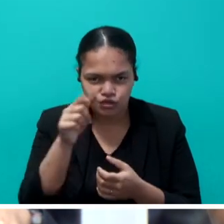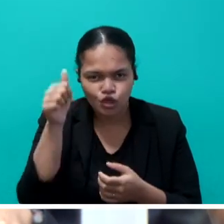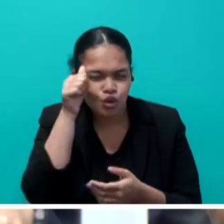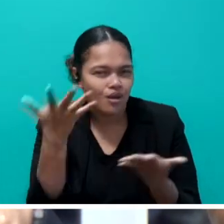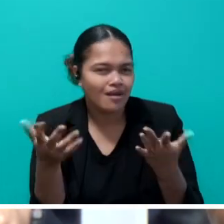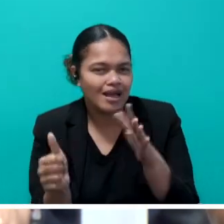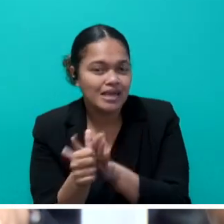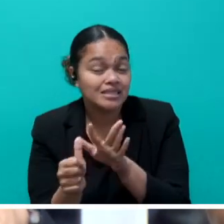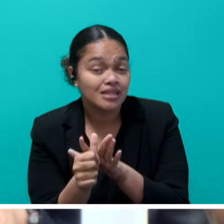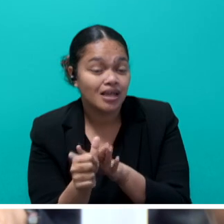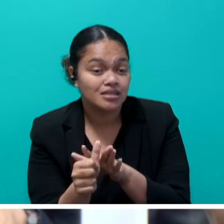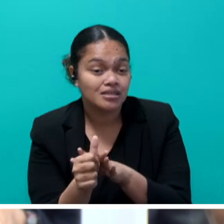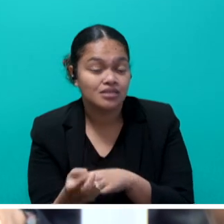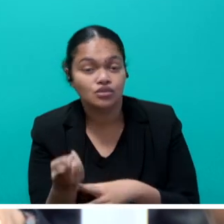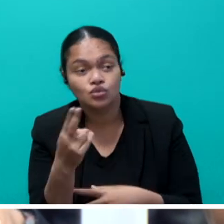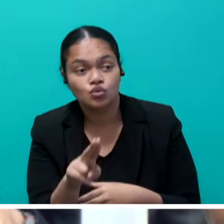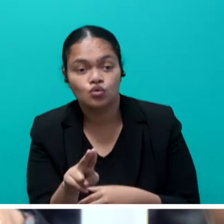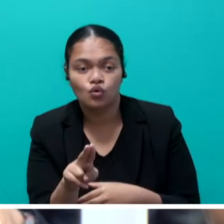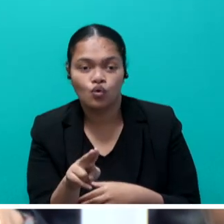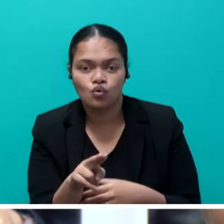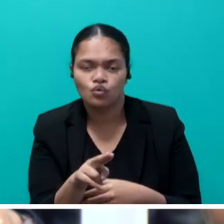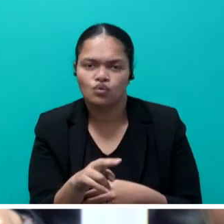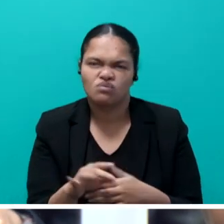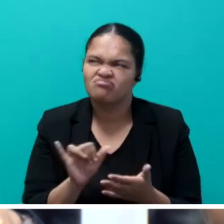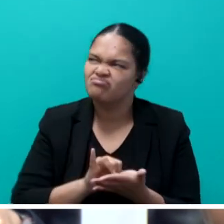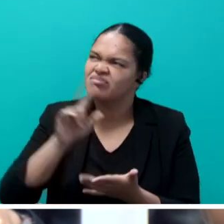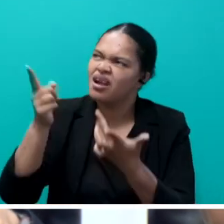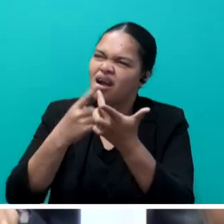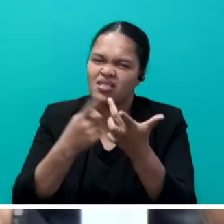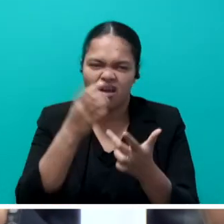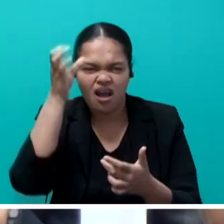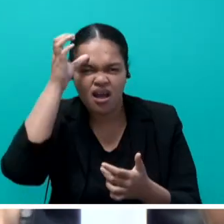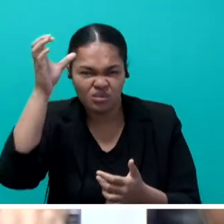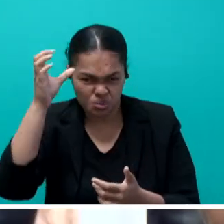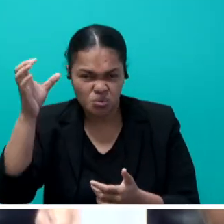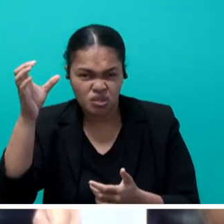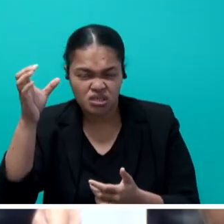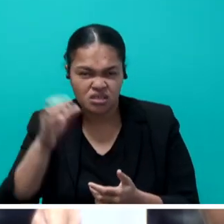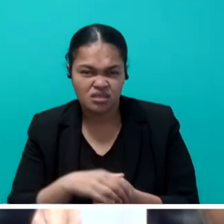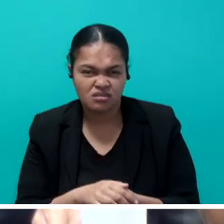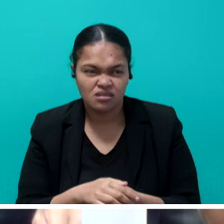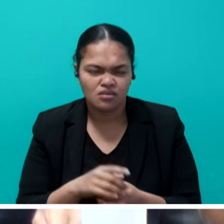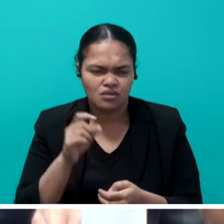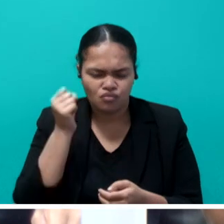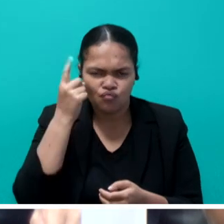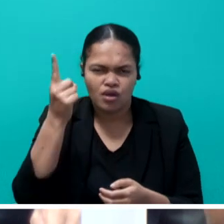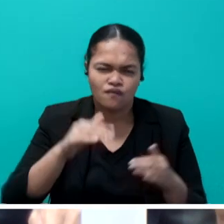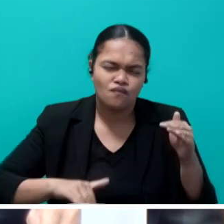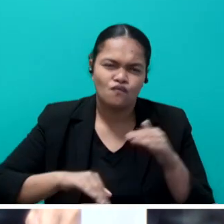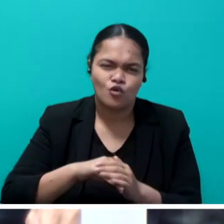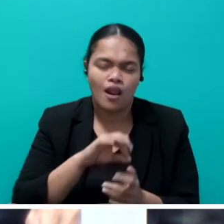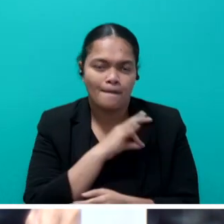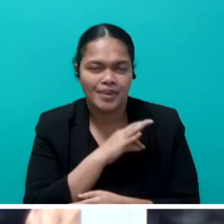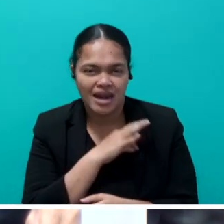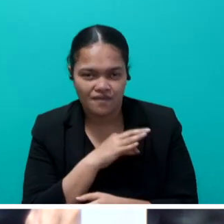access to the forum member countries in terms of realizing the full benefits of